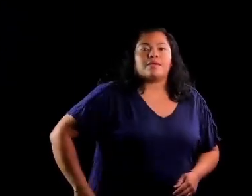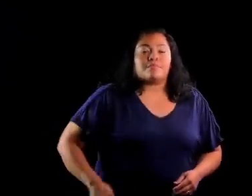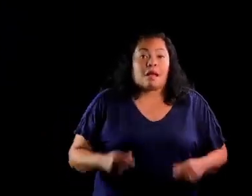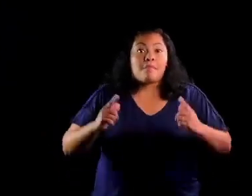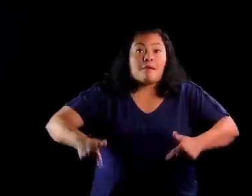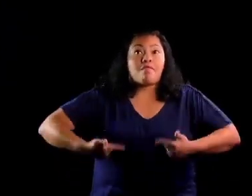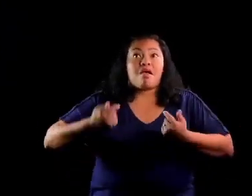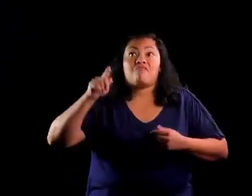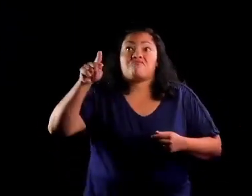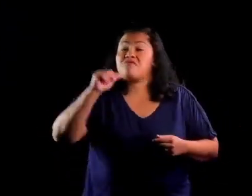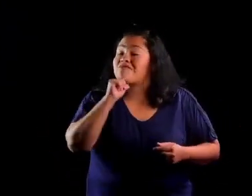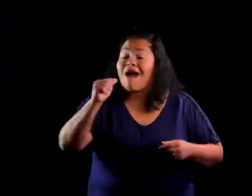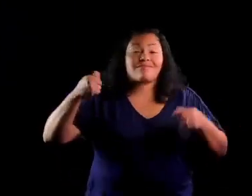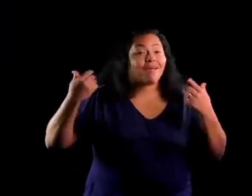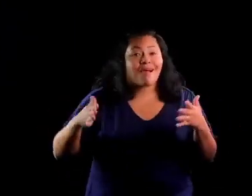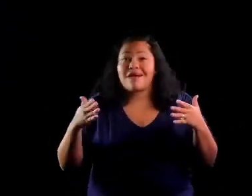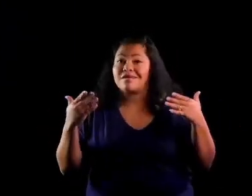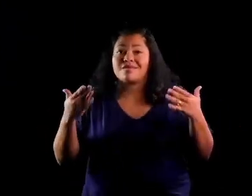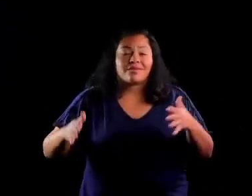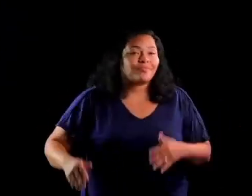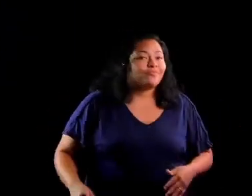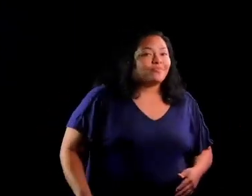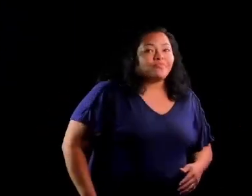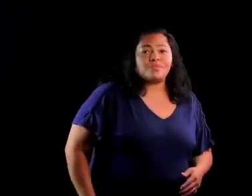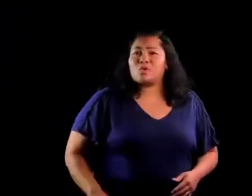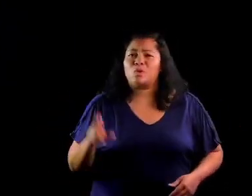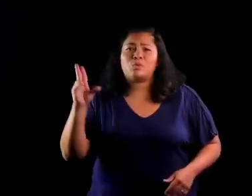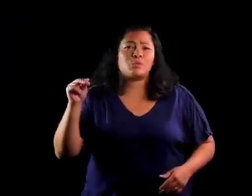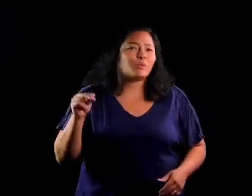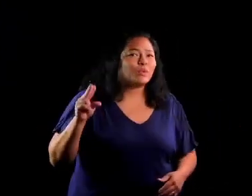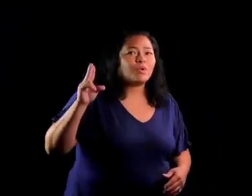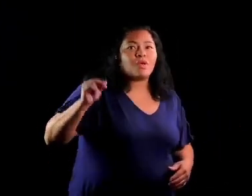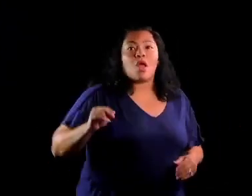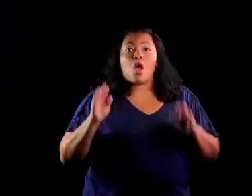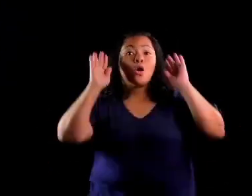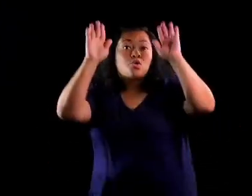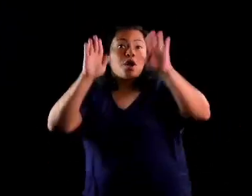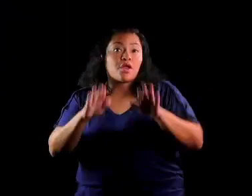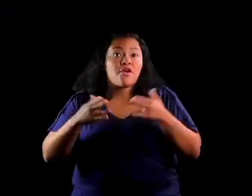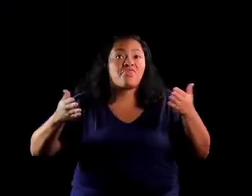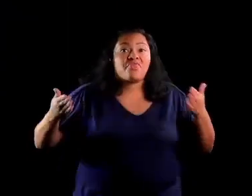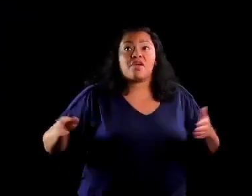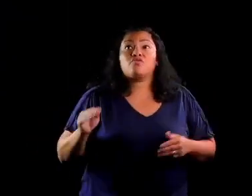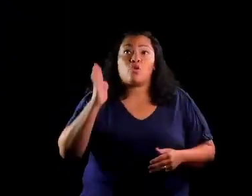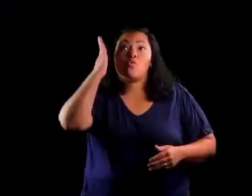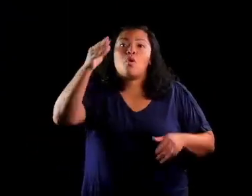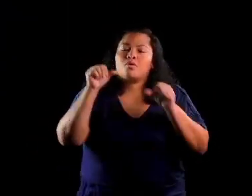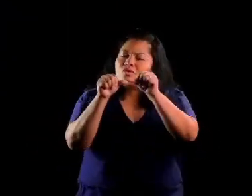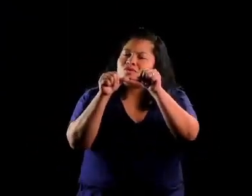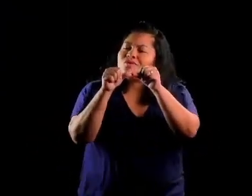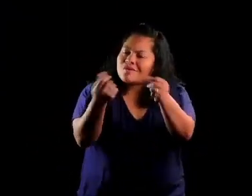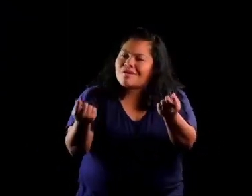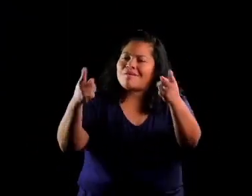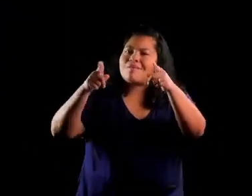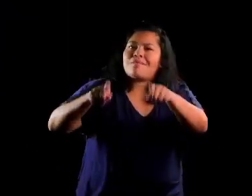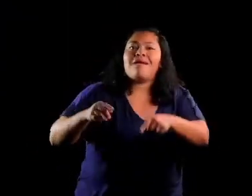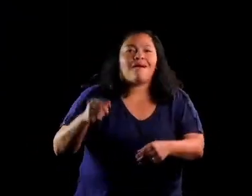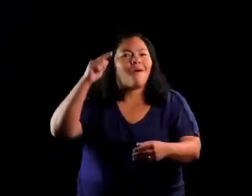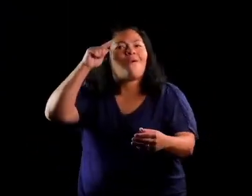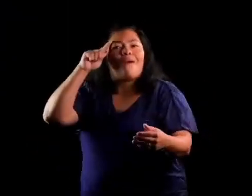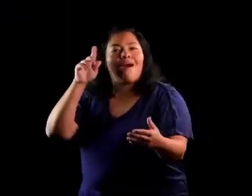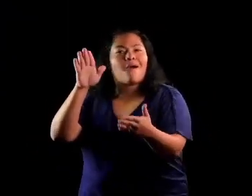If I'm not dead, you're not done. No, no. Greater things are still to